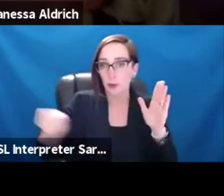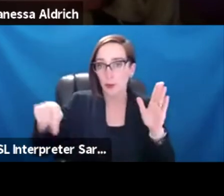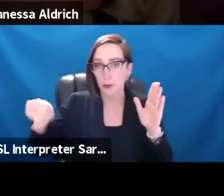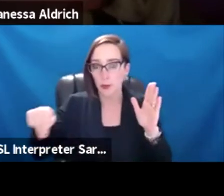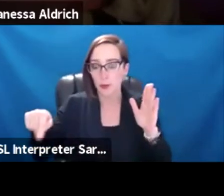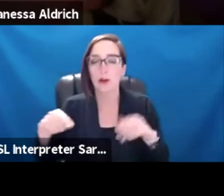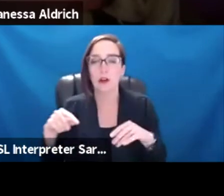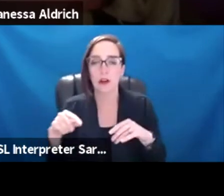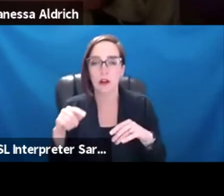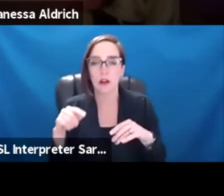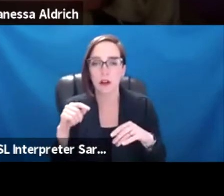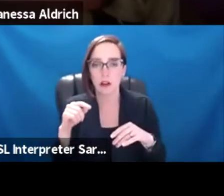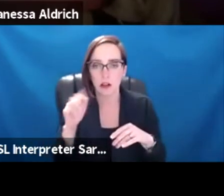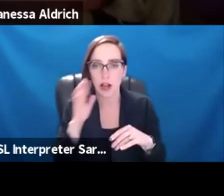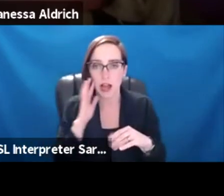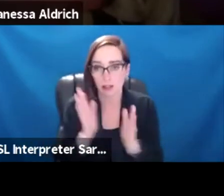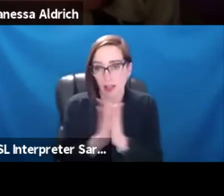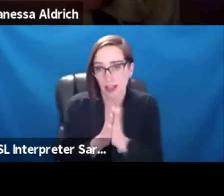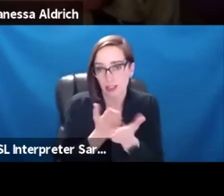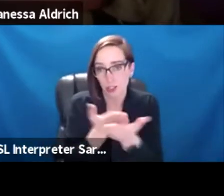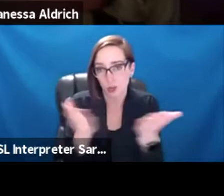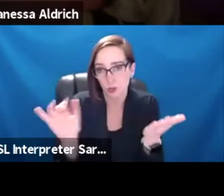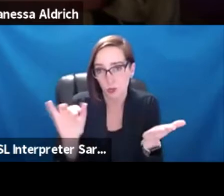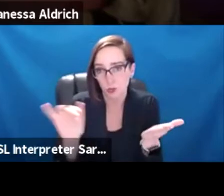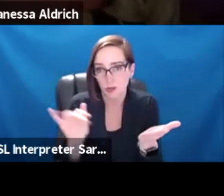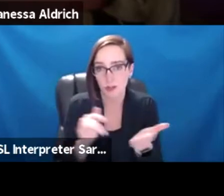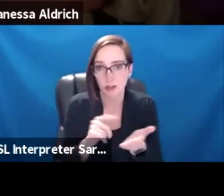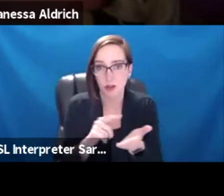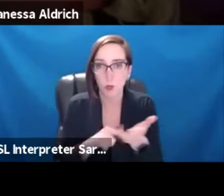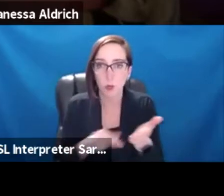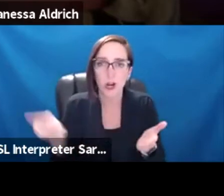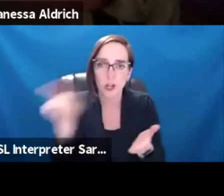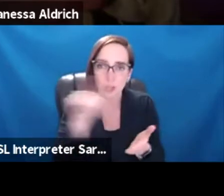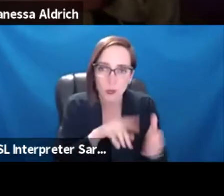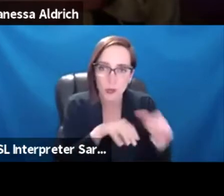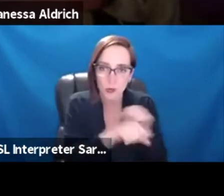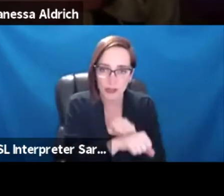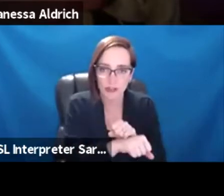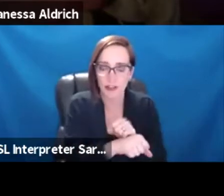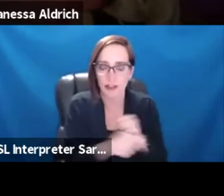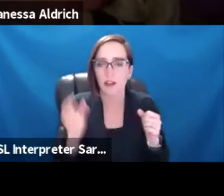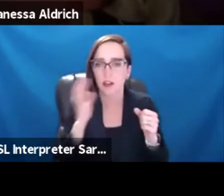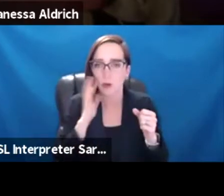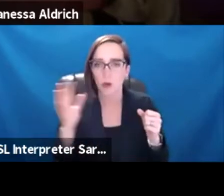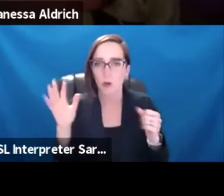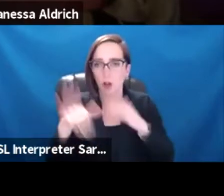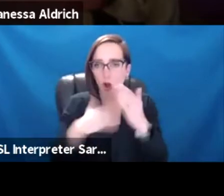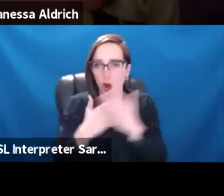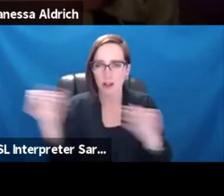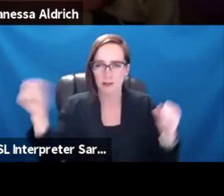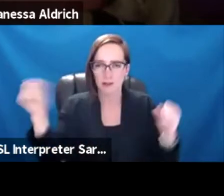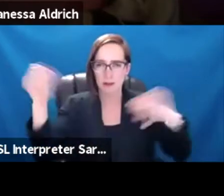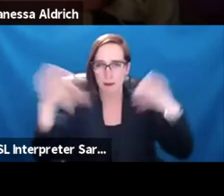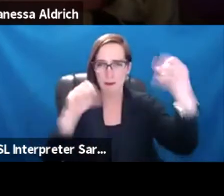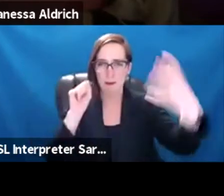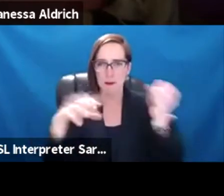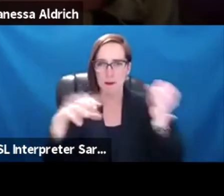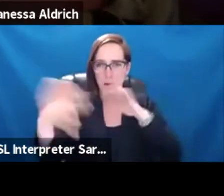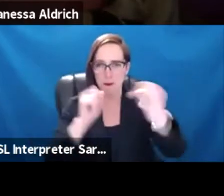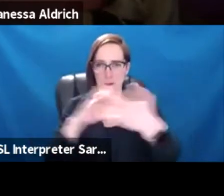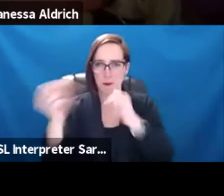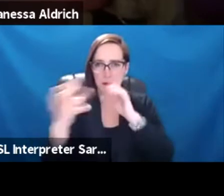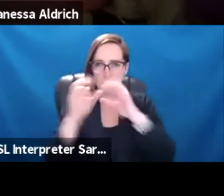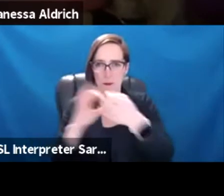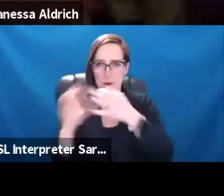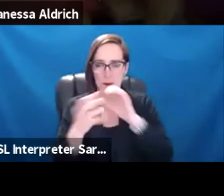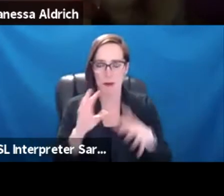the simple question, what's on your heart right now? What are you grieving? And we'll pour it in. The reason for these